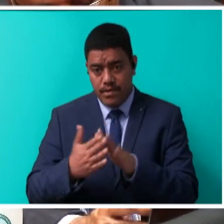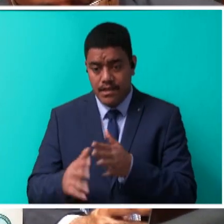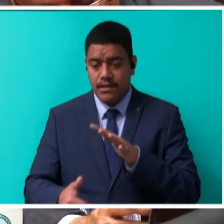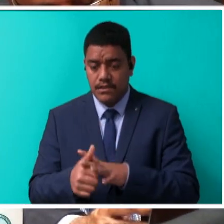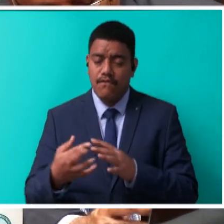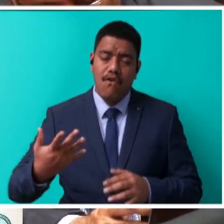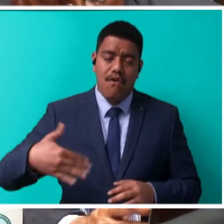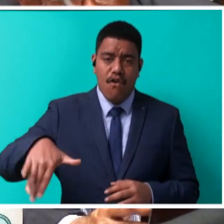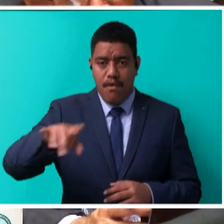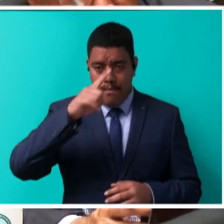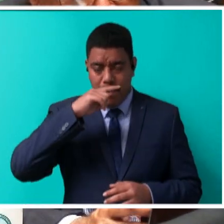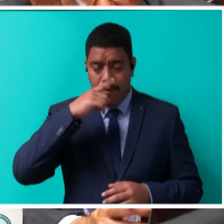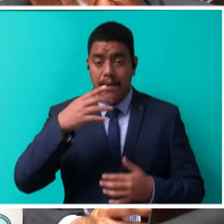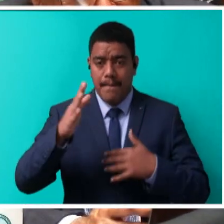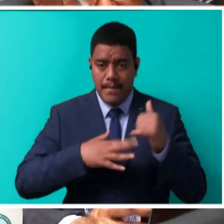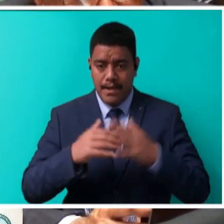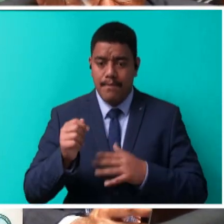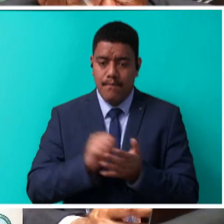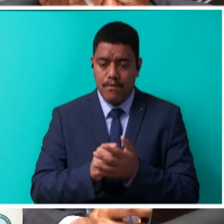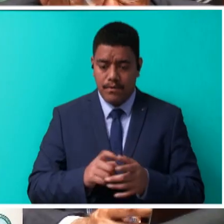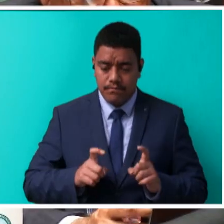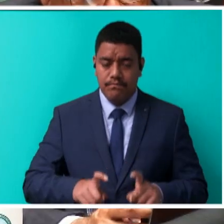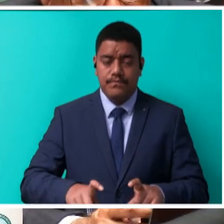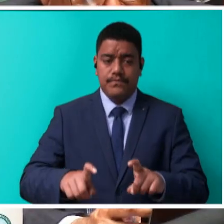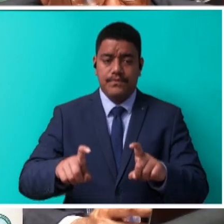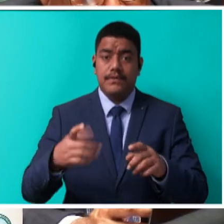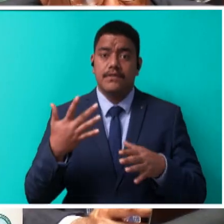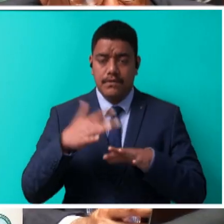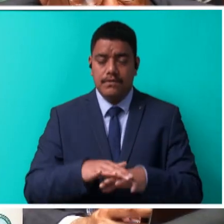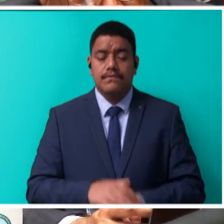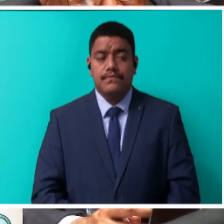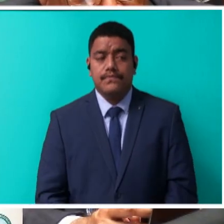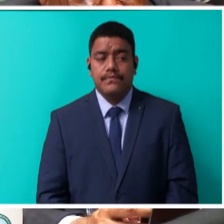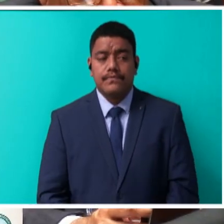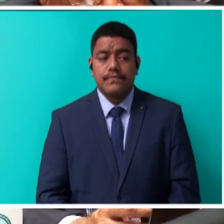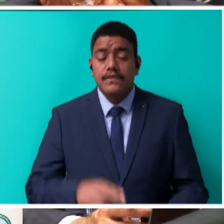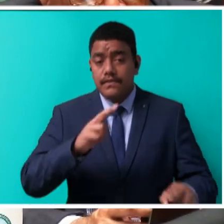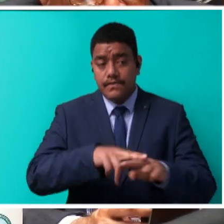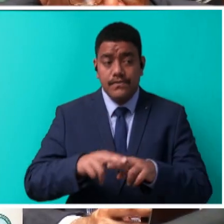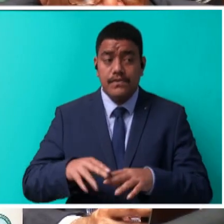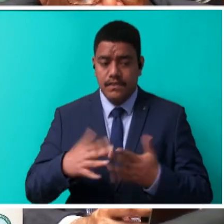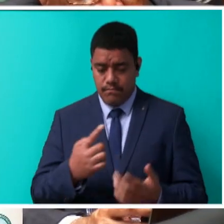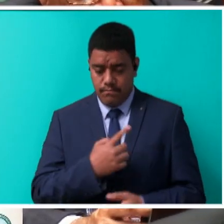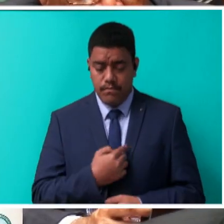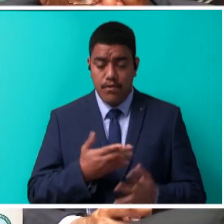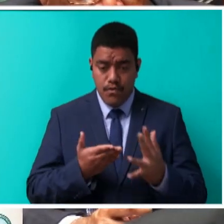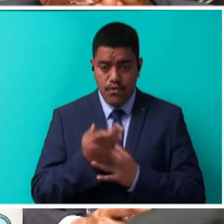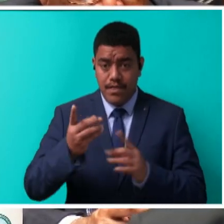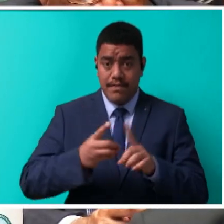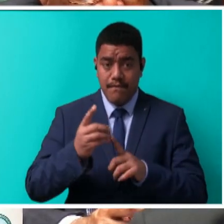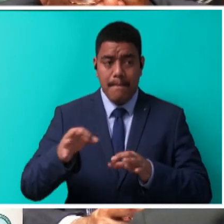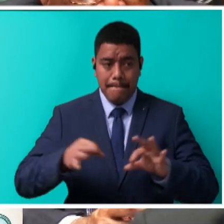for all, and build effective, accountable, and inclusive institutions. Fiji is honoring this commitment through its National Development